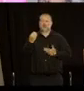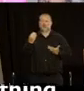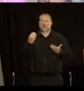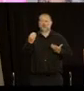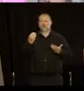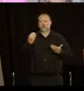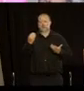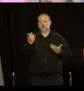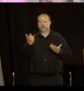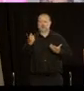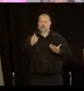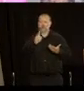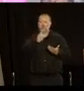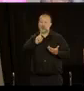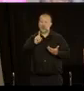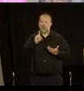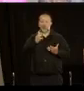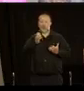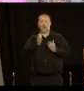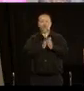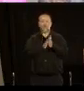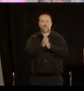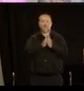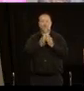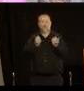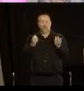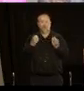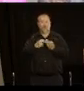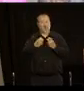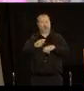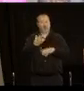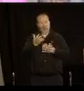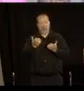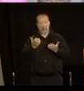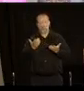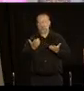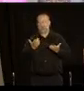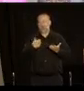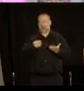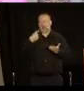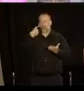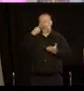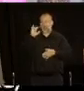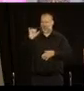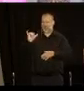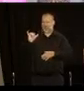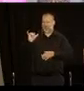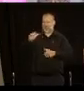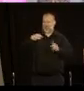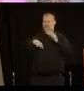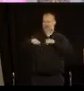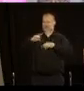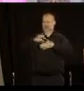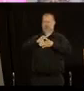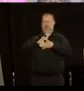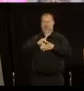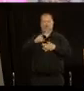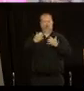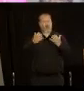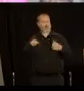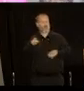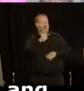a genuine interest in solving problems, and I think about that in the context of the people in this